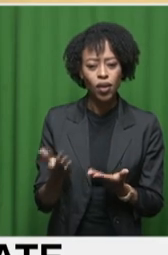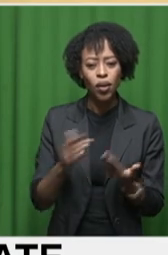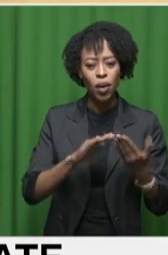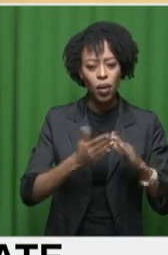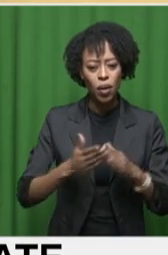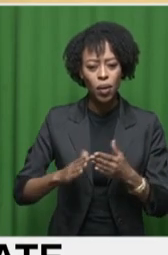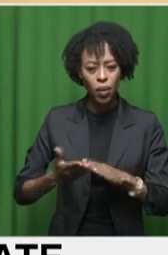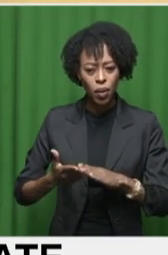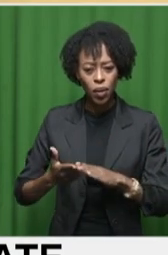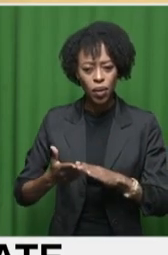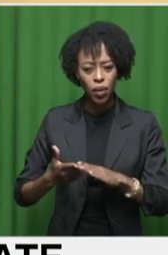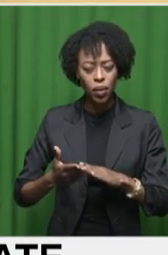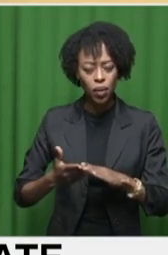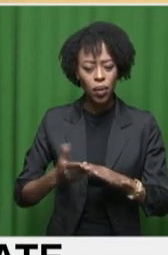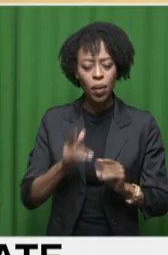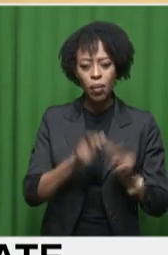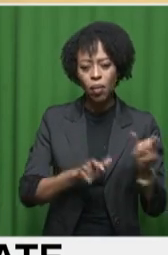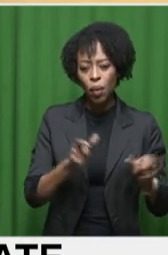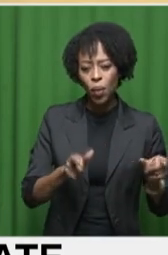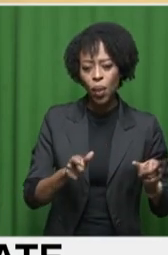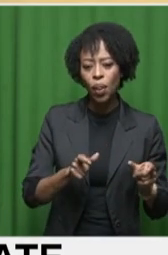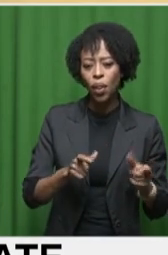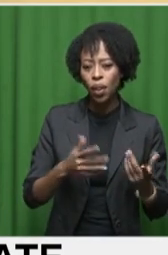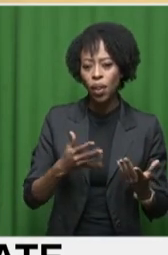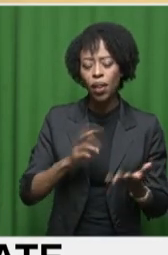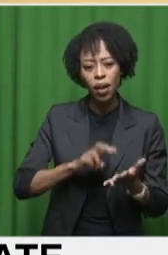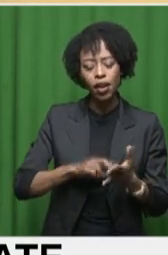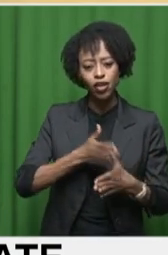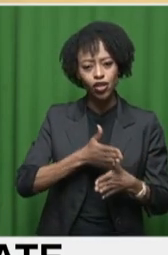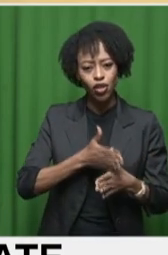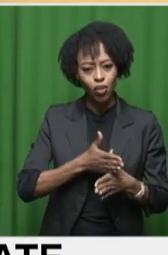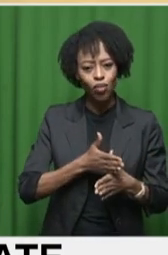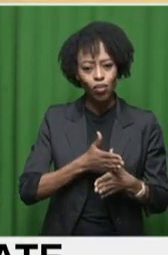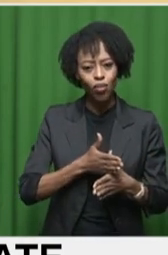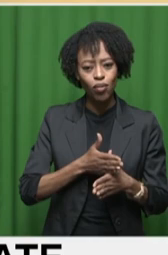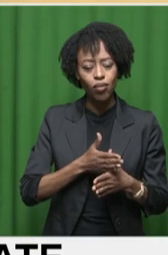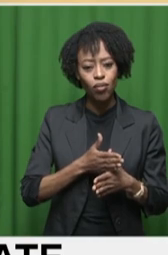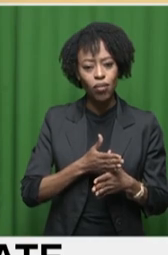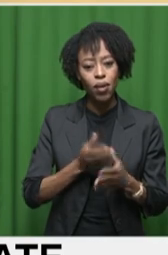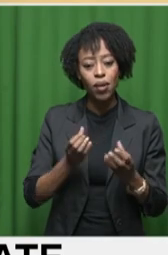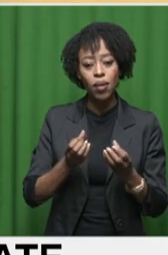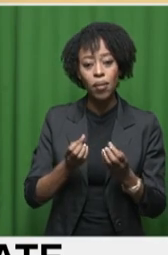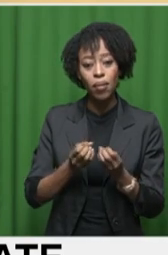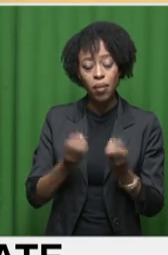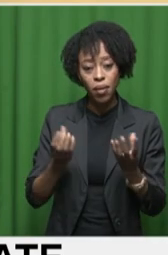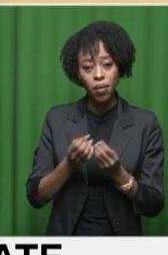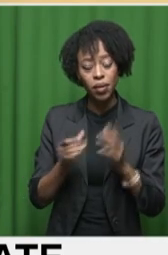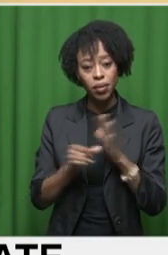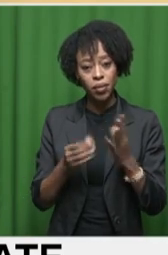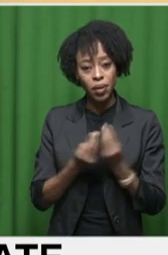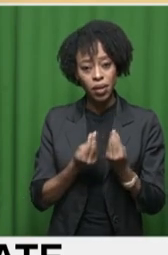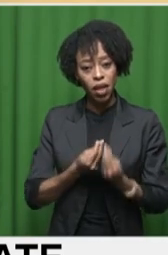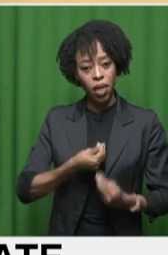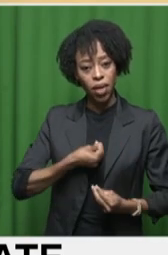community, our people need jobs. And the most of all is